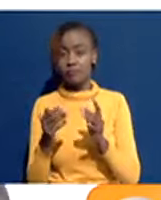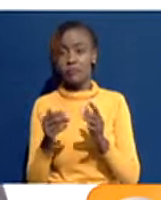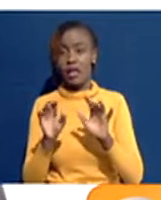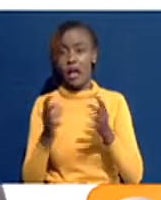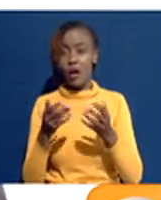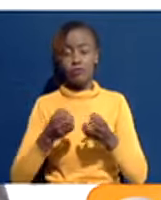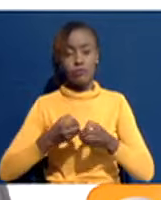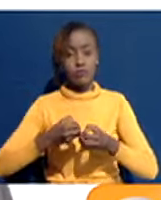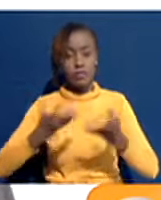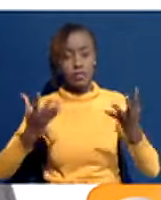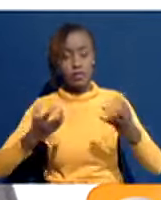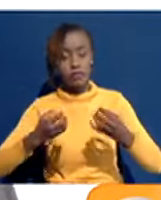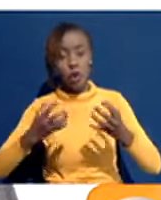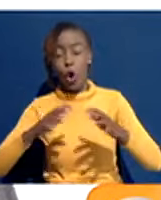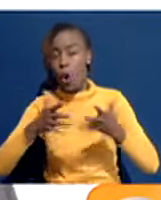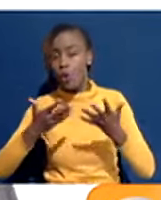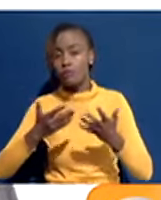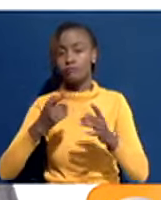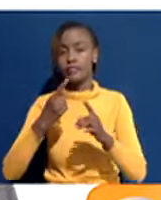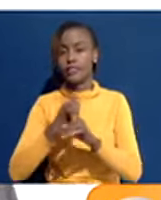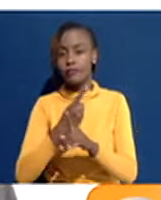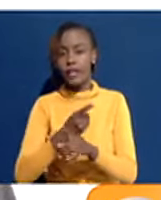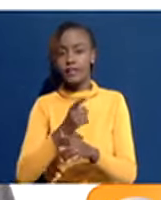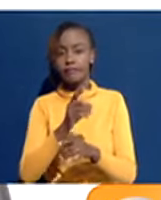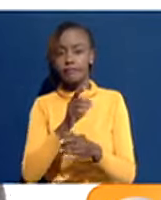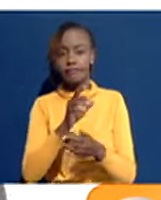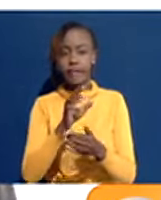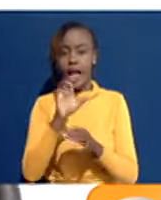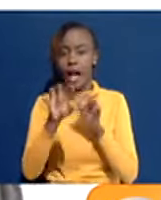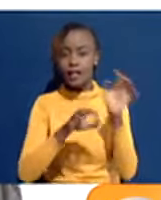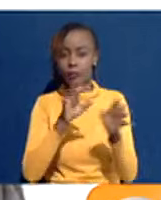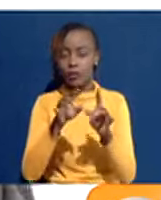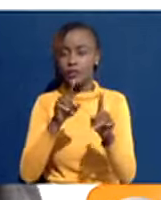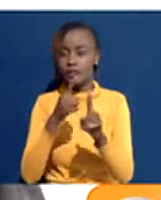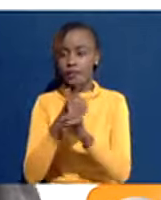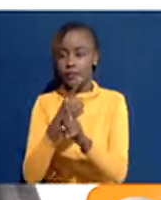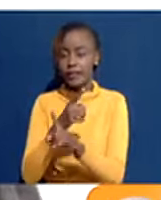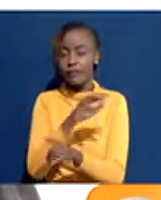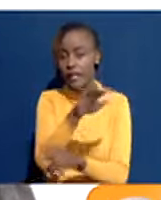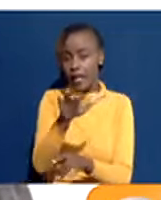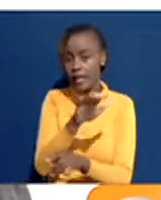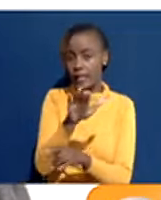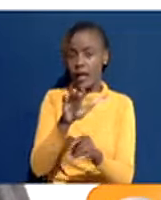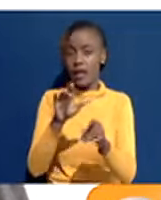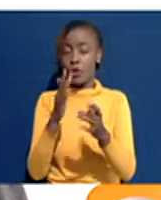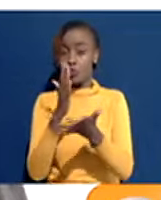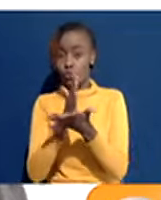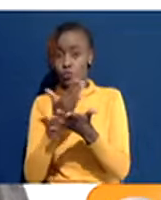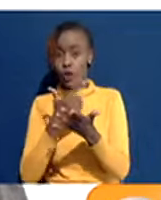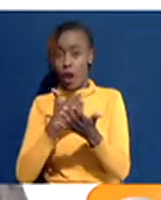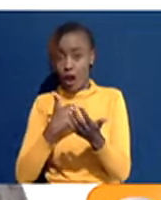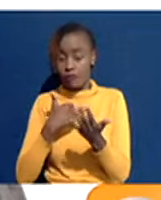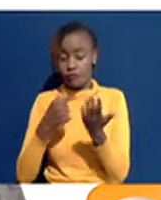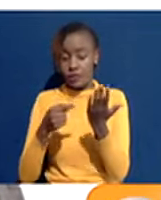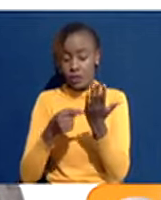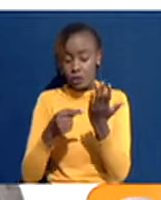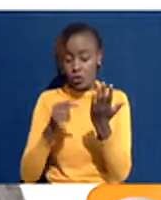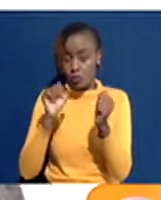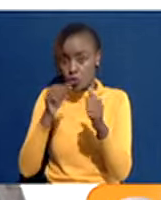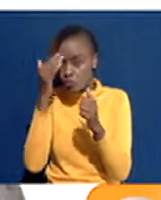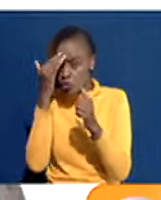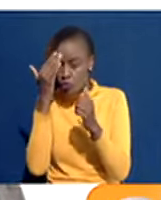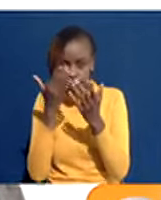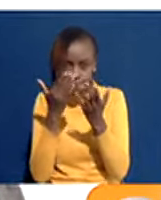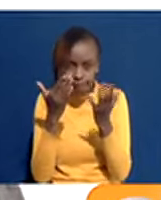distribution of wildlife across the country. We know where they are real time. There are technologies that we have we are using to